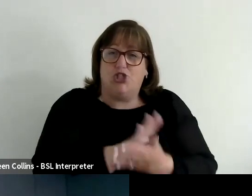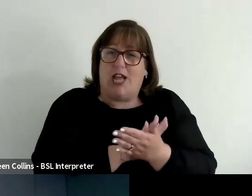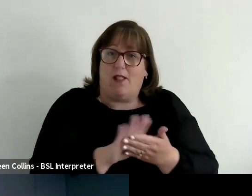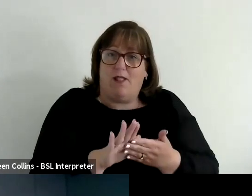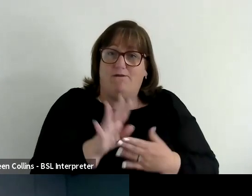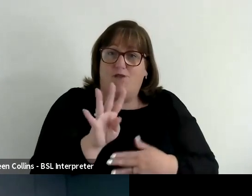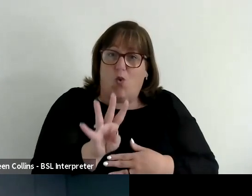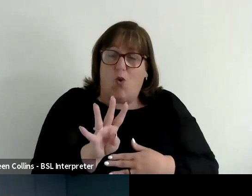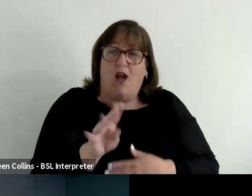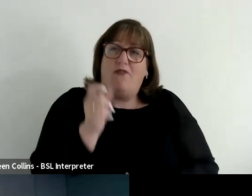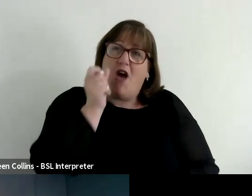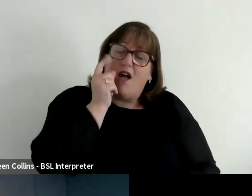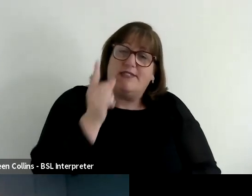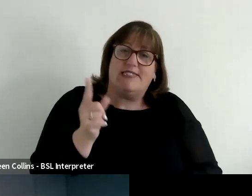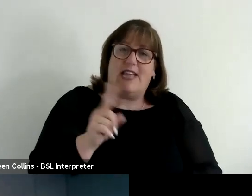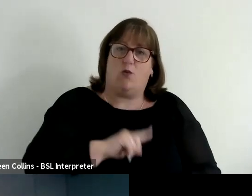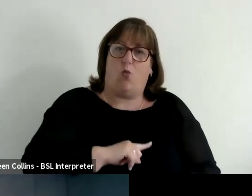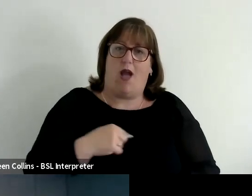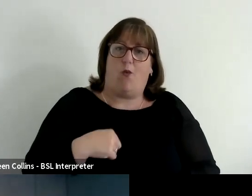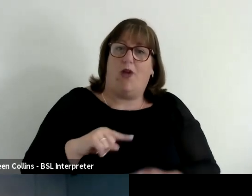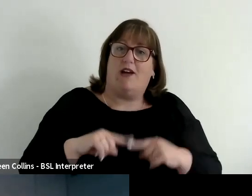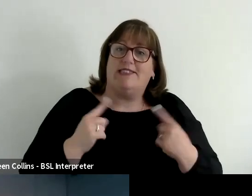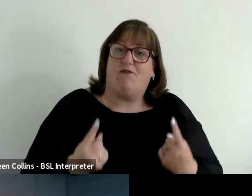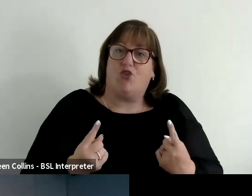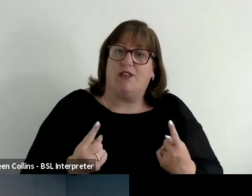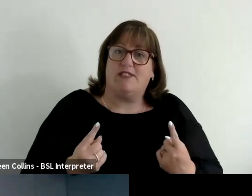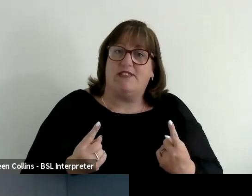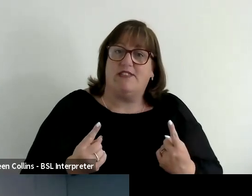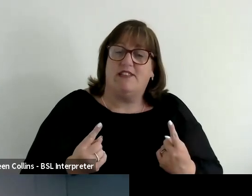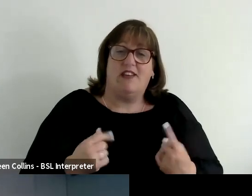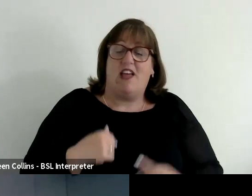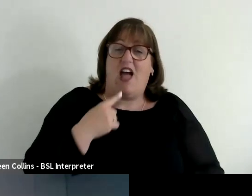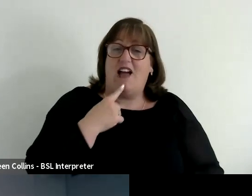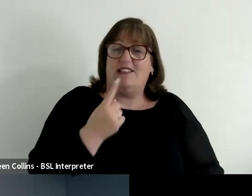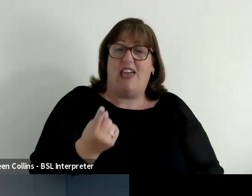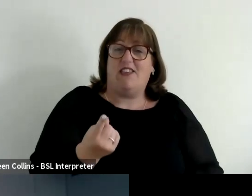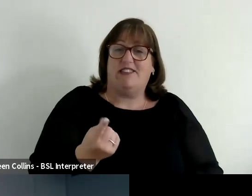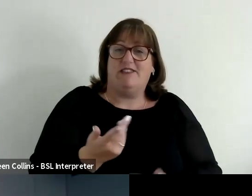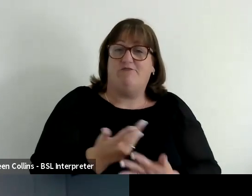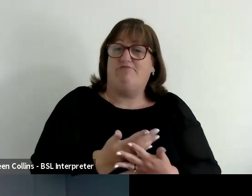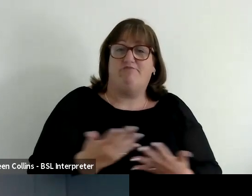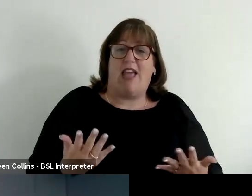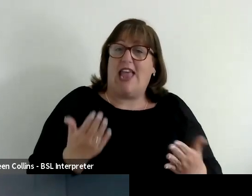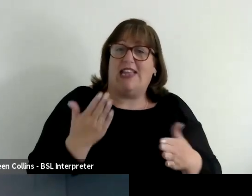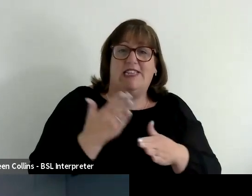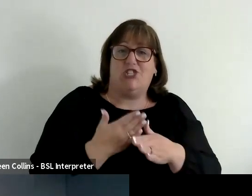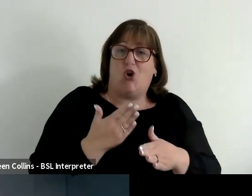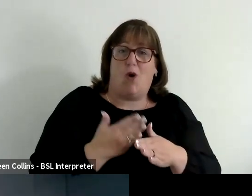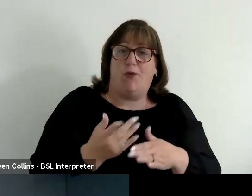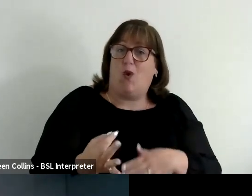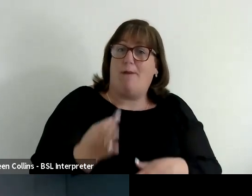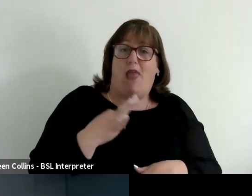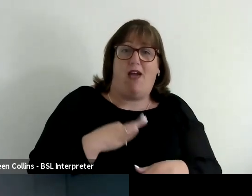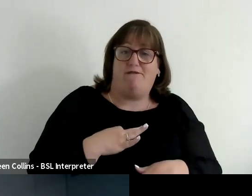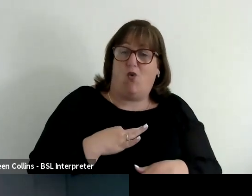we're different. So, and I say this for any organisation or any jobs you're applying for, please do